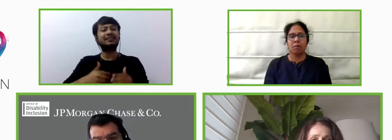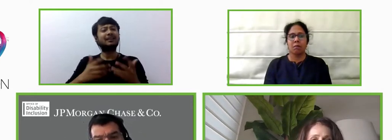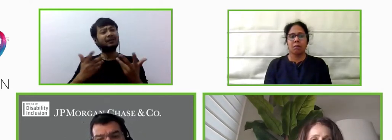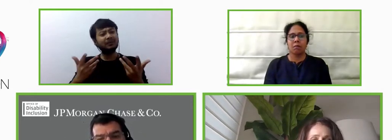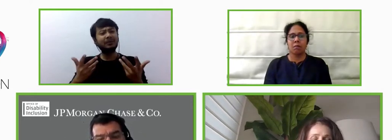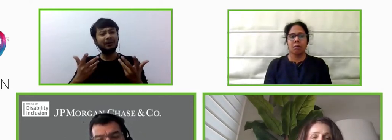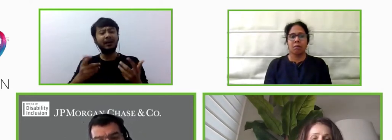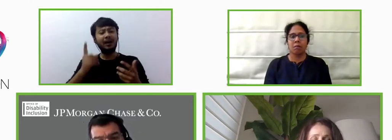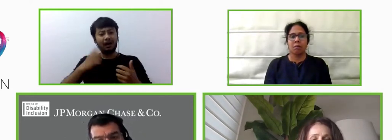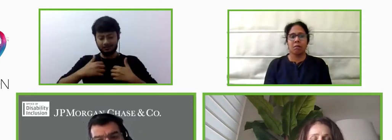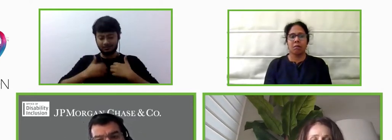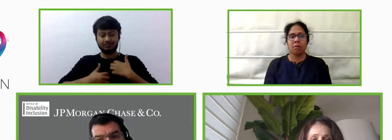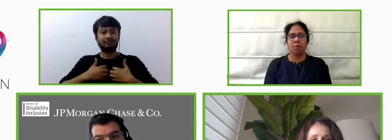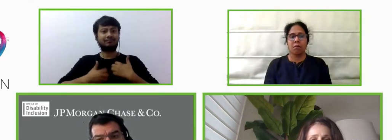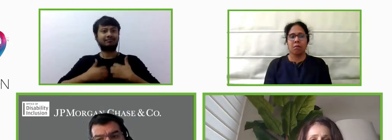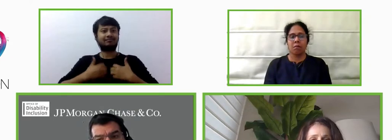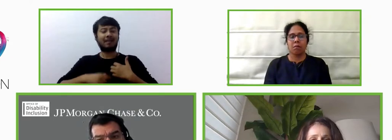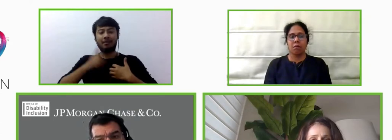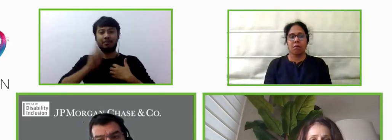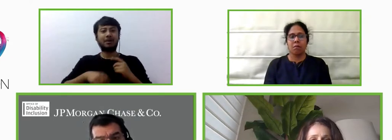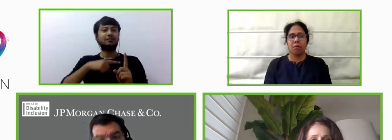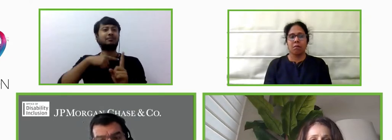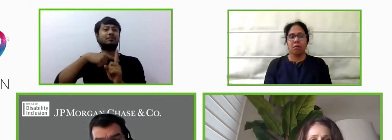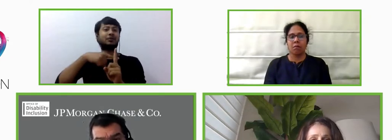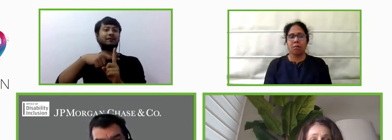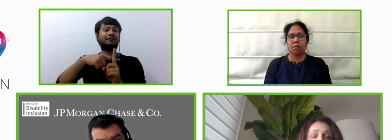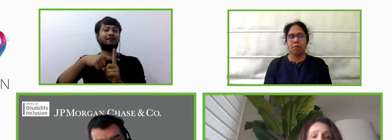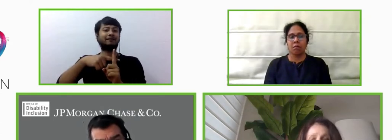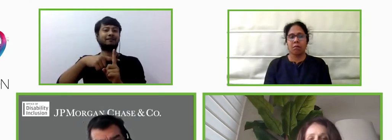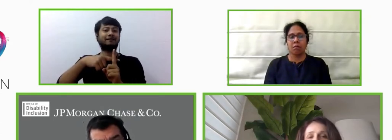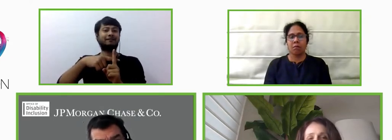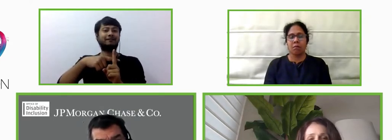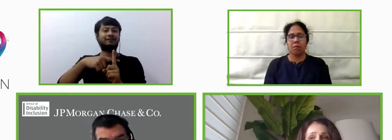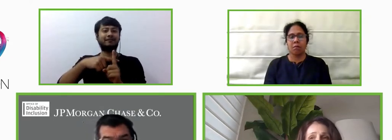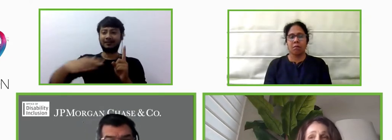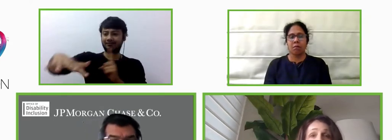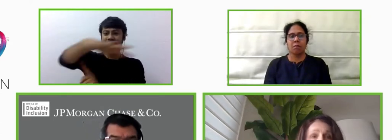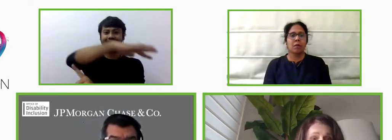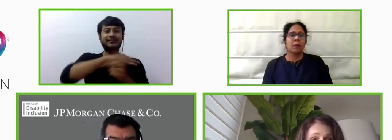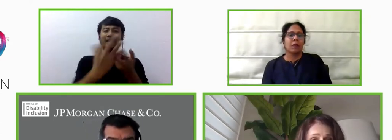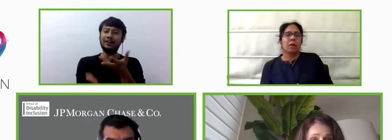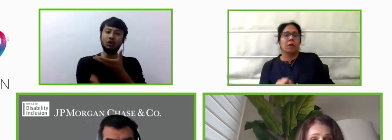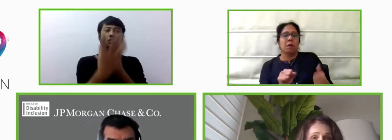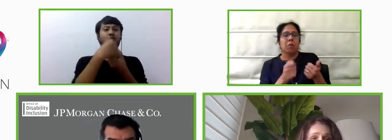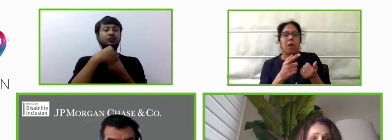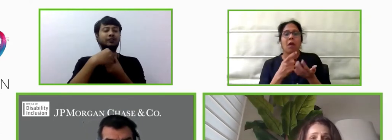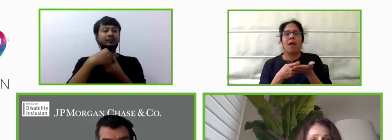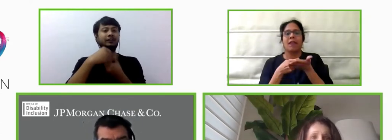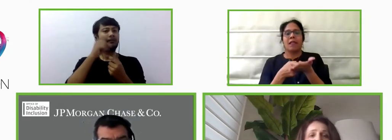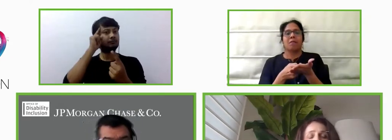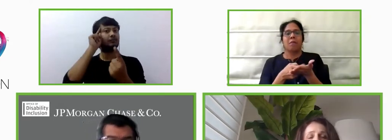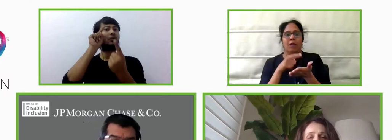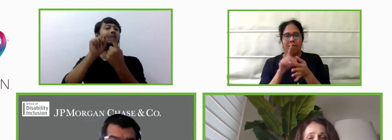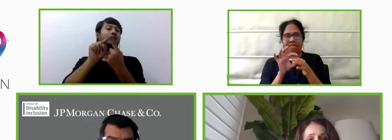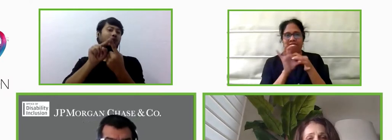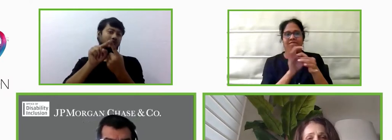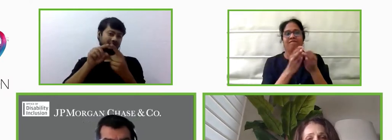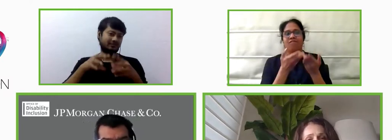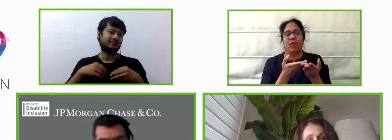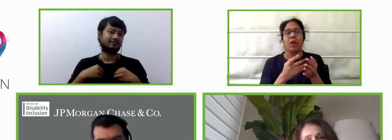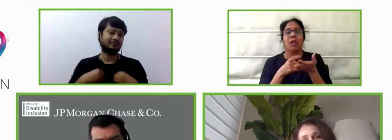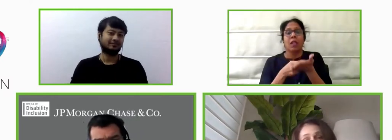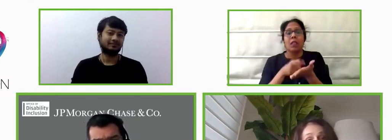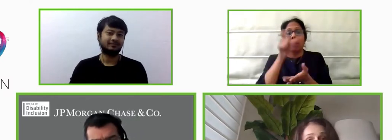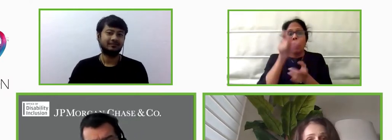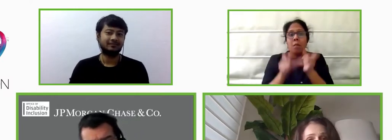a model that is inclusive. Absolutely. It's about respect, right? It's about respect for individuals